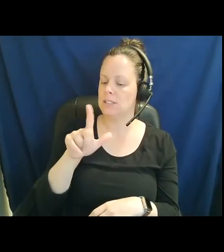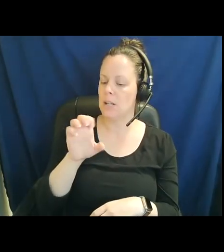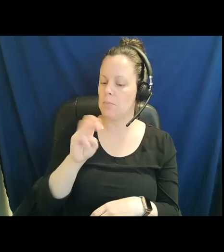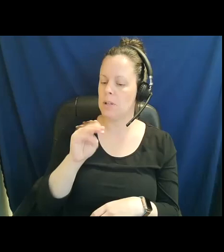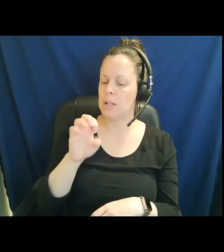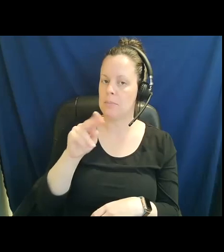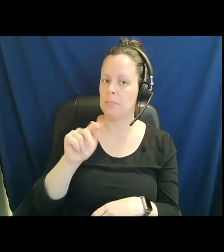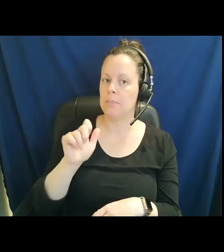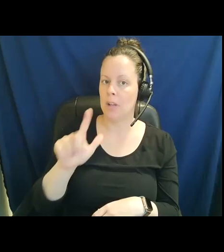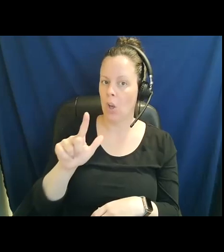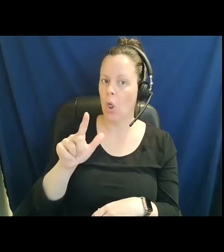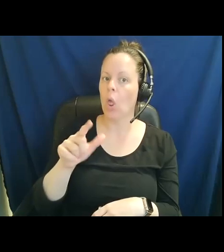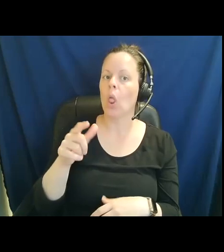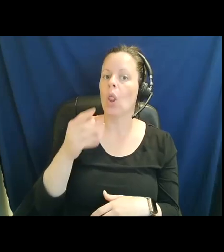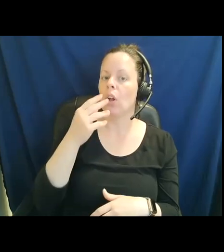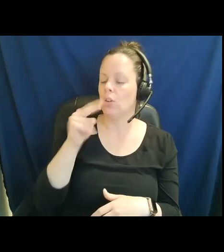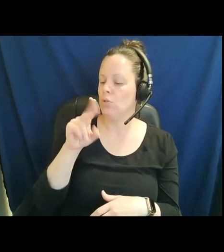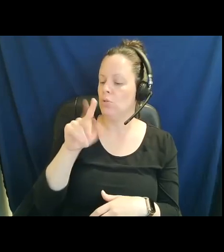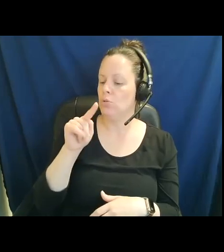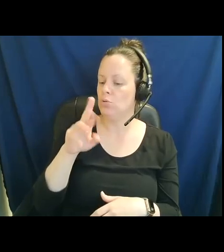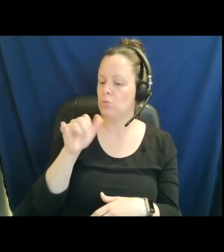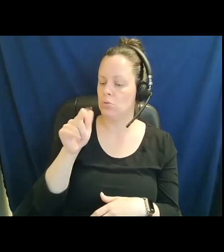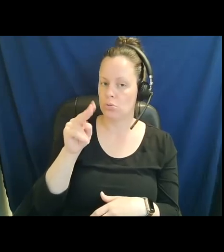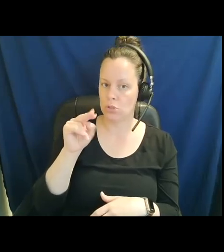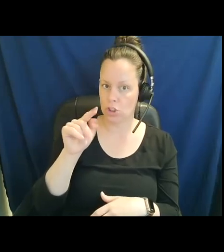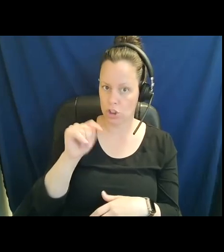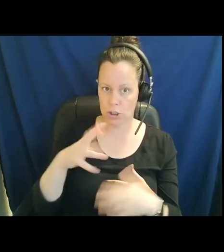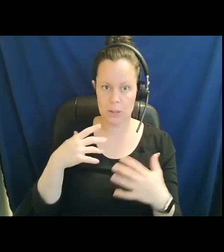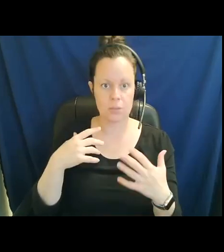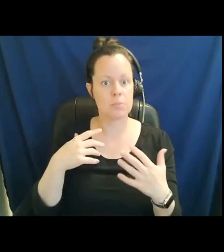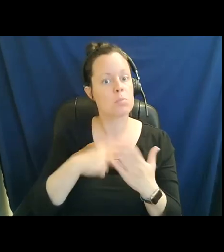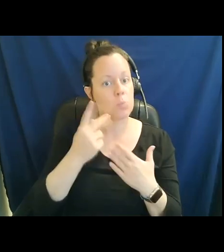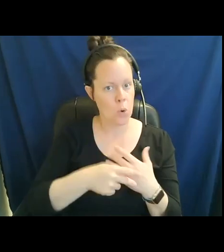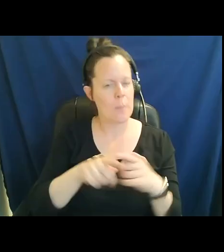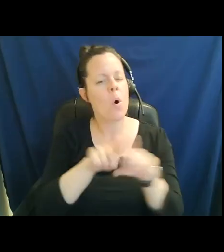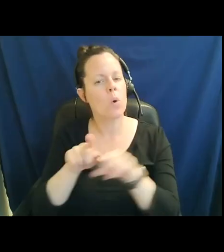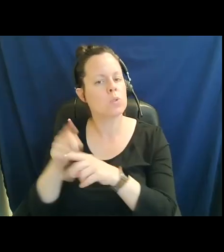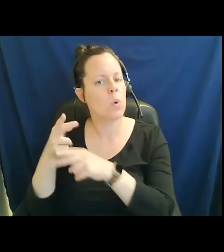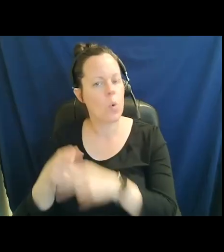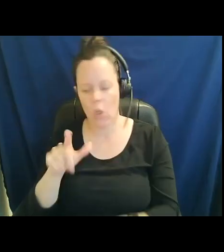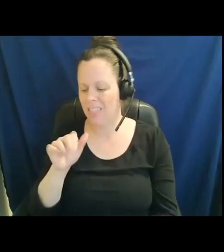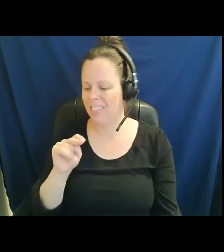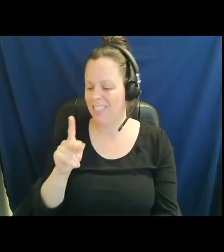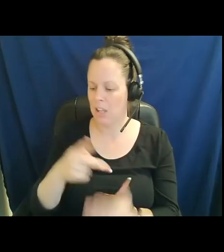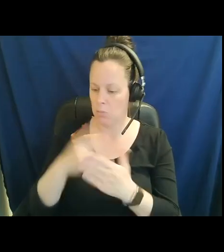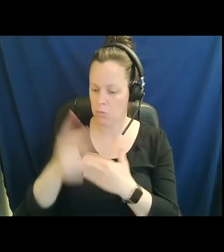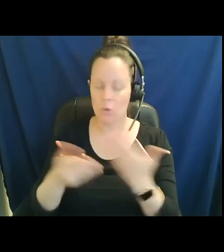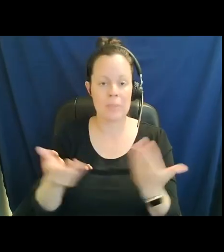new name for food stamps. It's also called the Link Card in Illinois and Food Assistance in